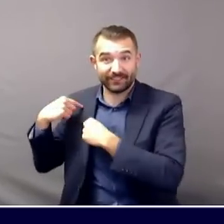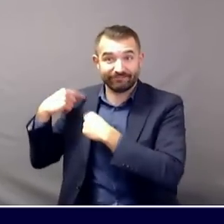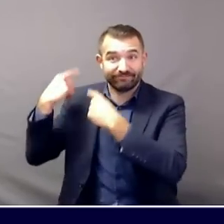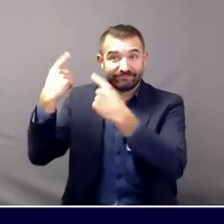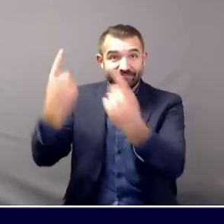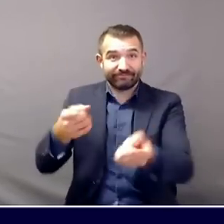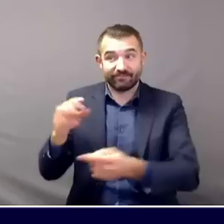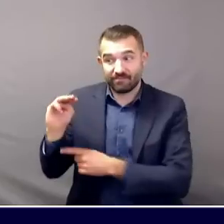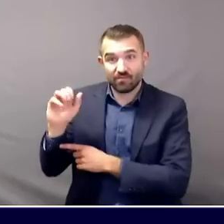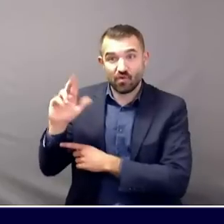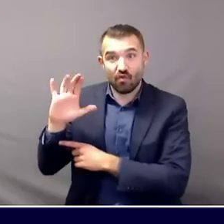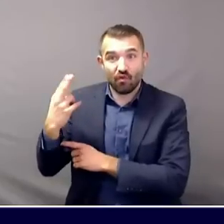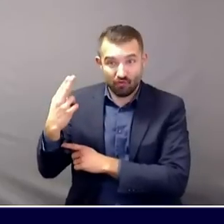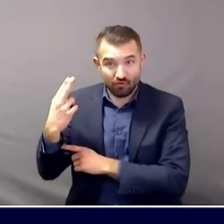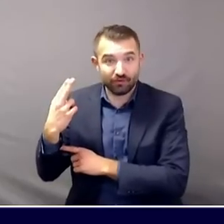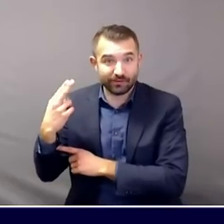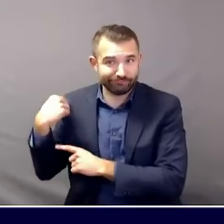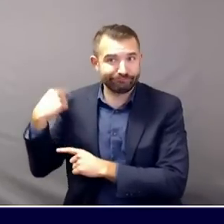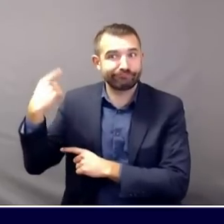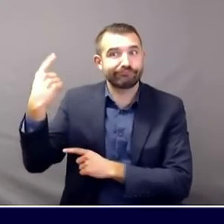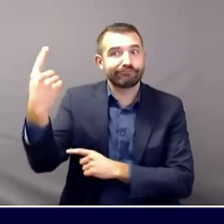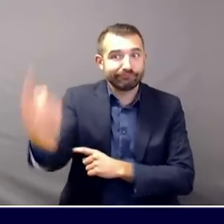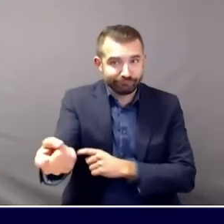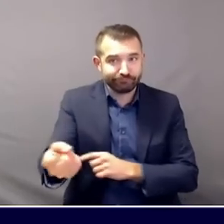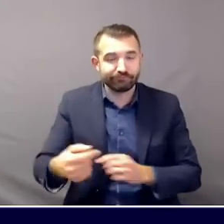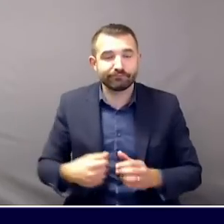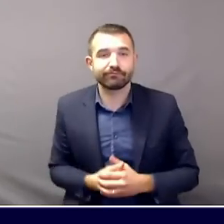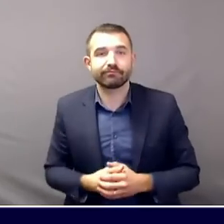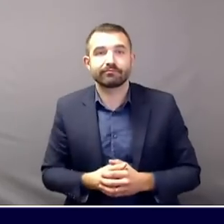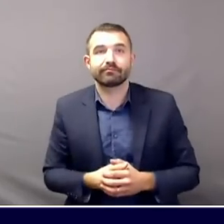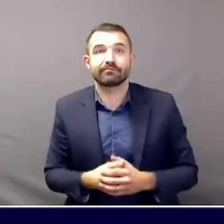year, there have now been over